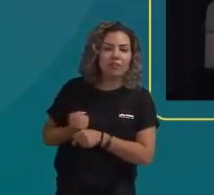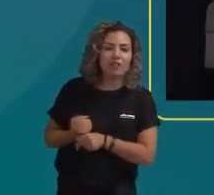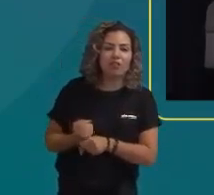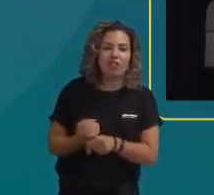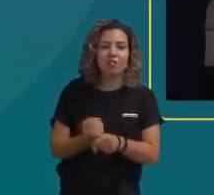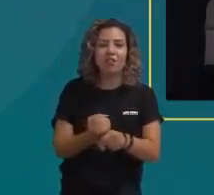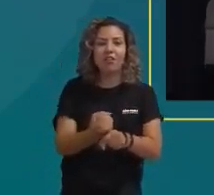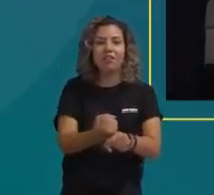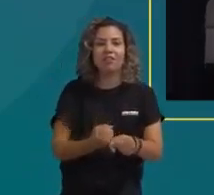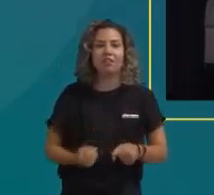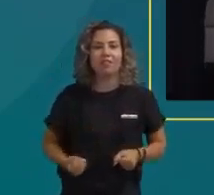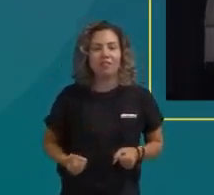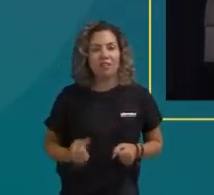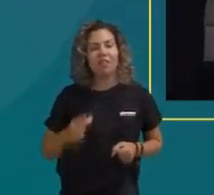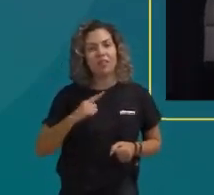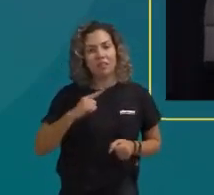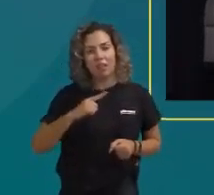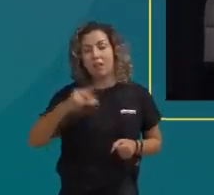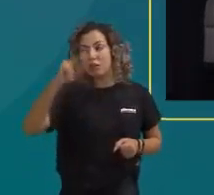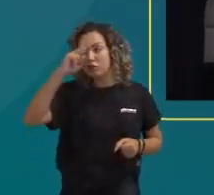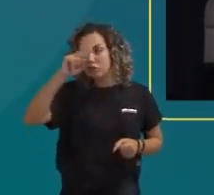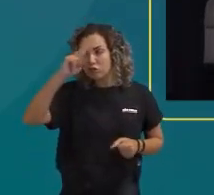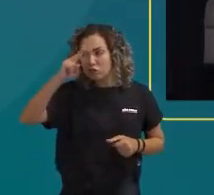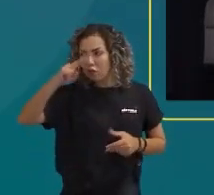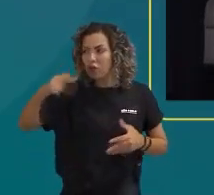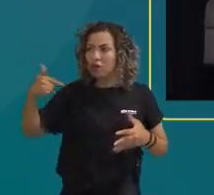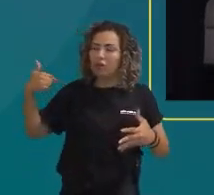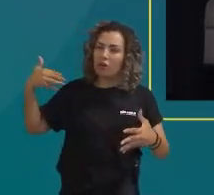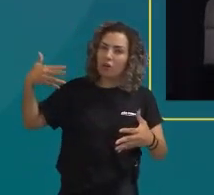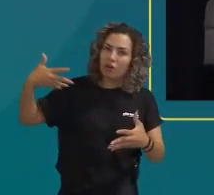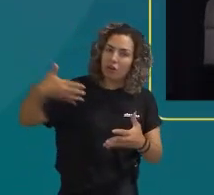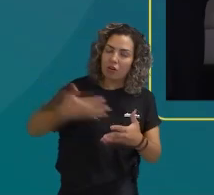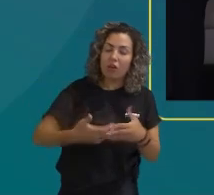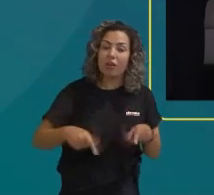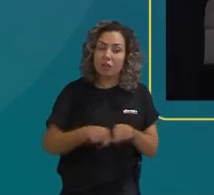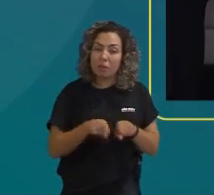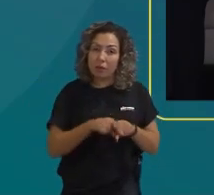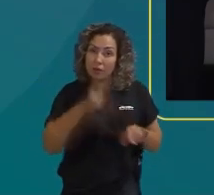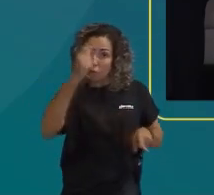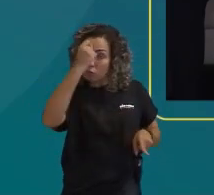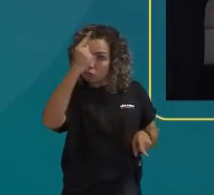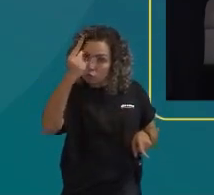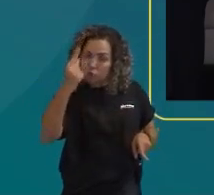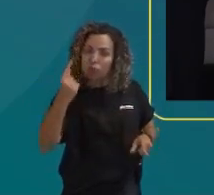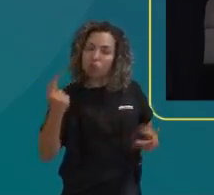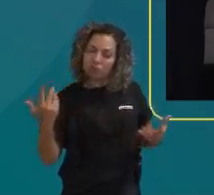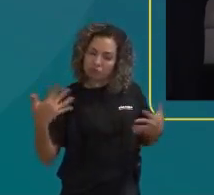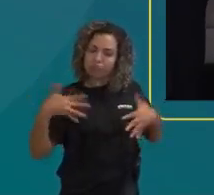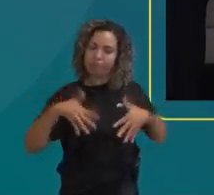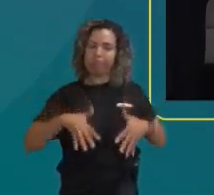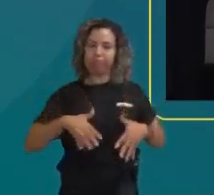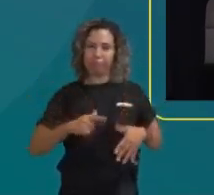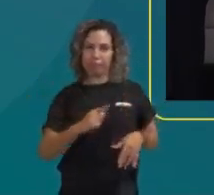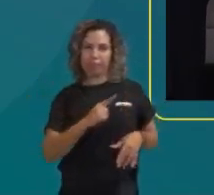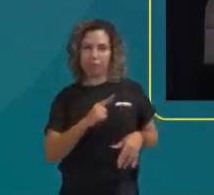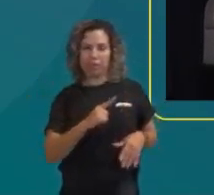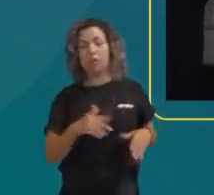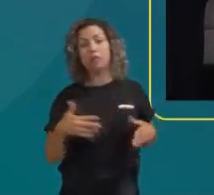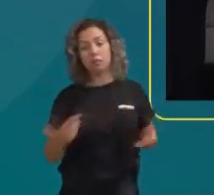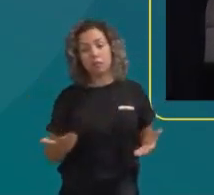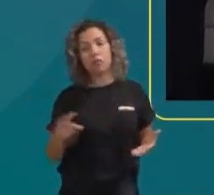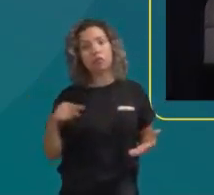history, and by the culture that we all had. So we are trying to recapture all these